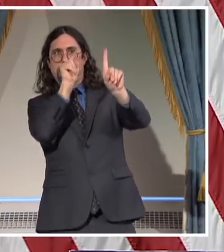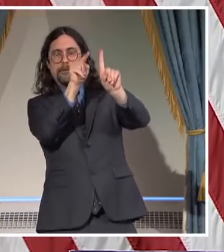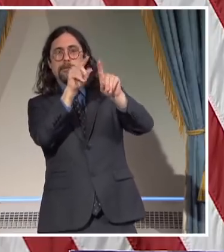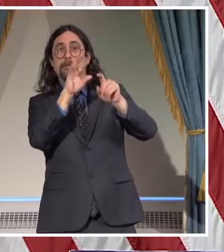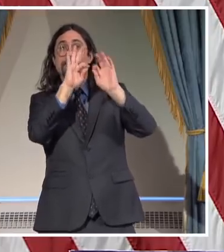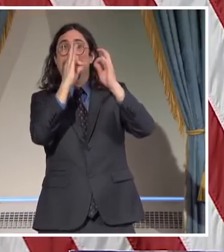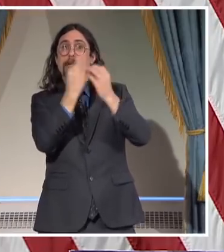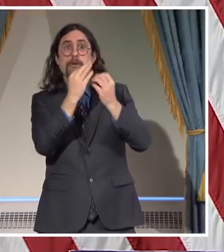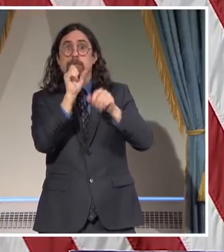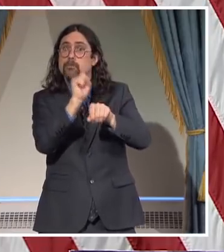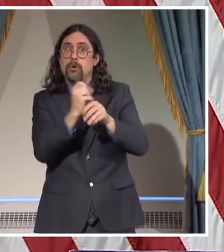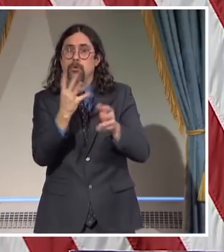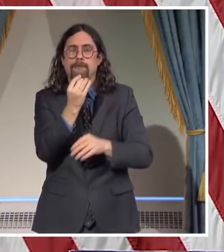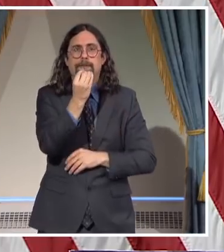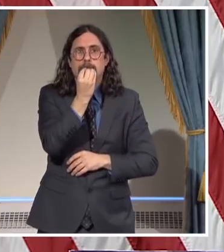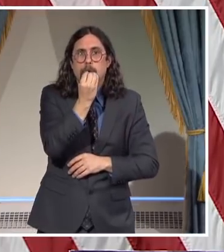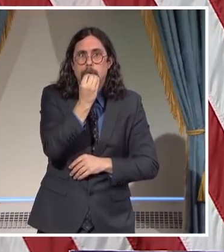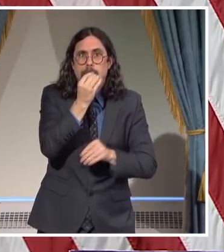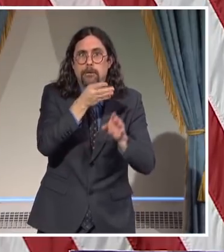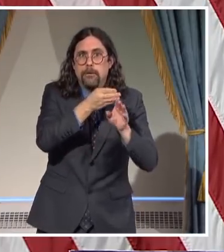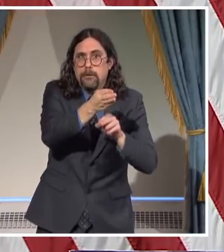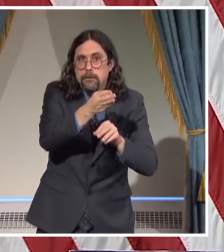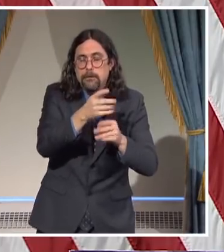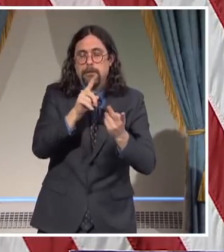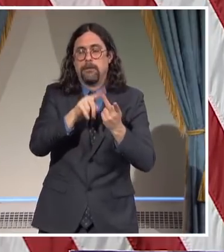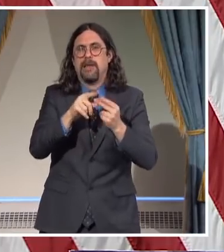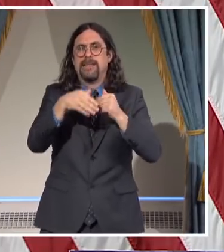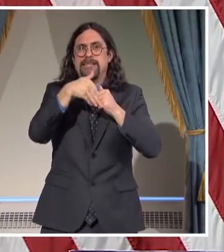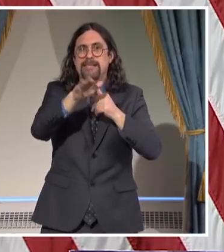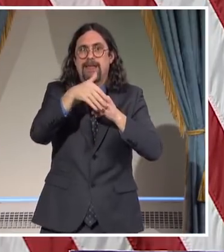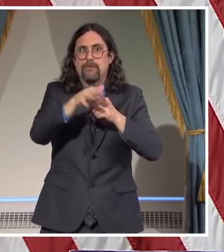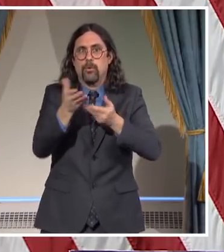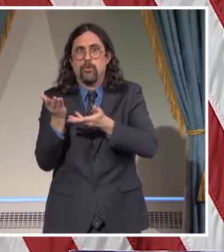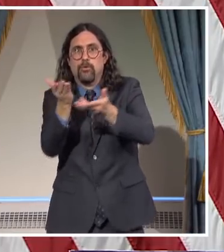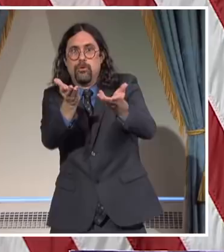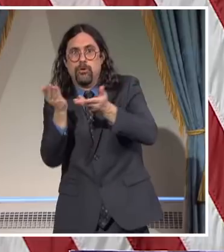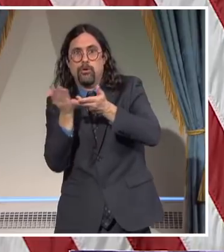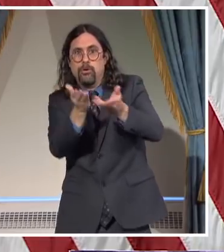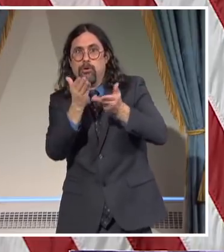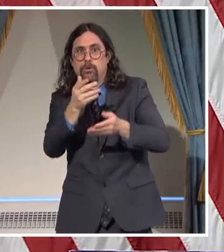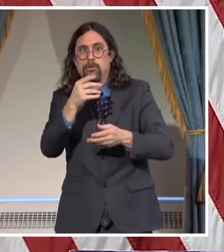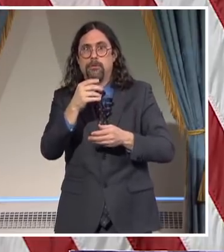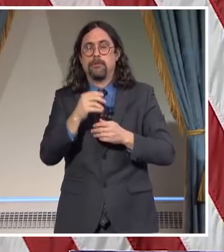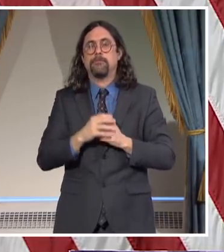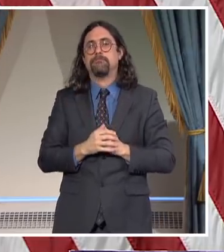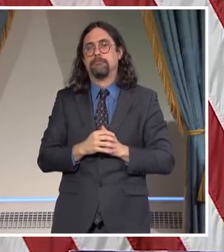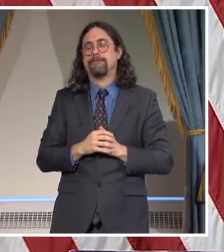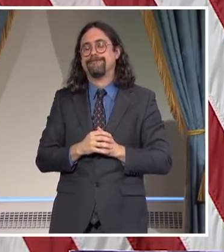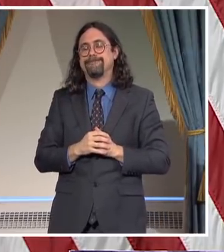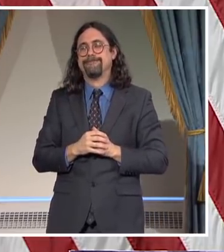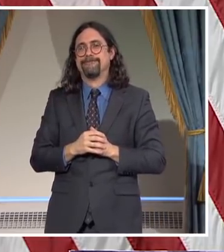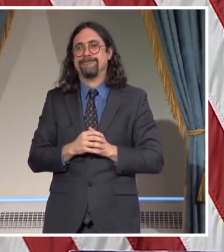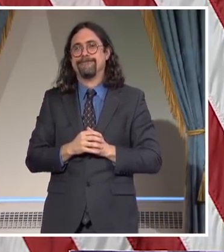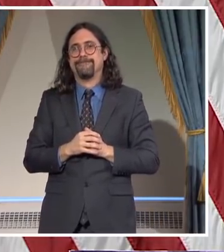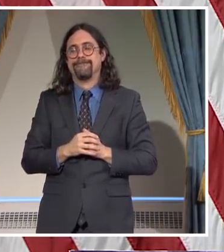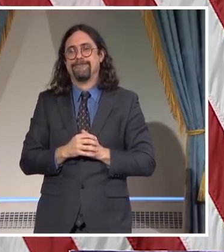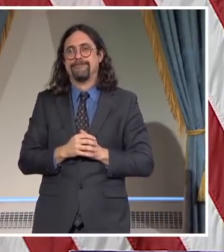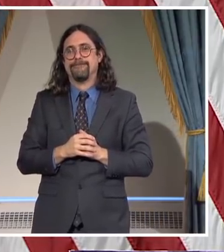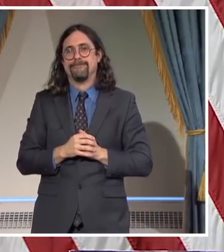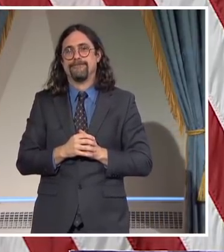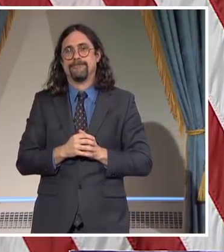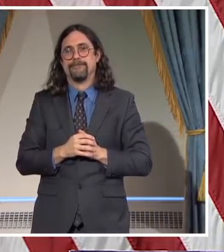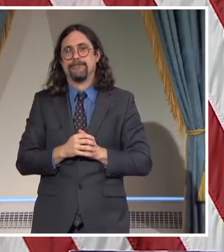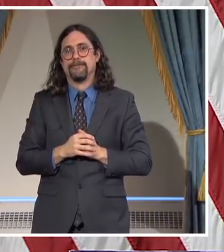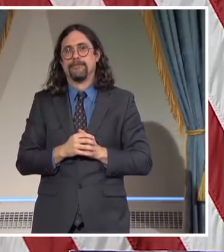regular basis as we experience everything happening in this crisis and we determine the best way to proceed. So starting on Friday,